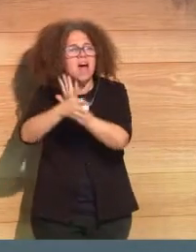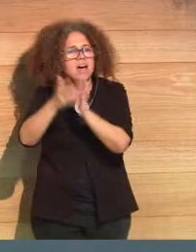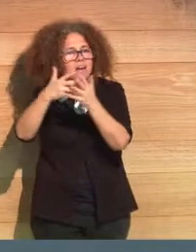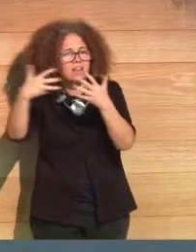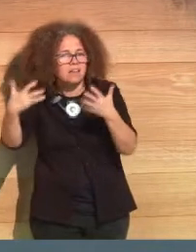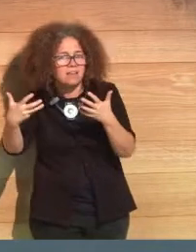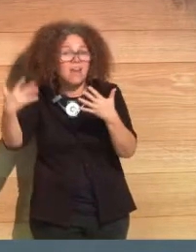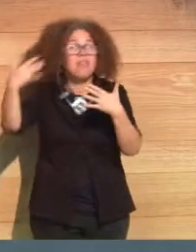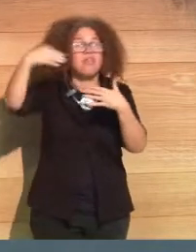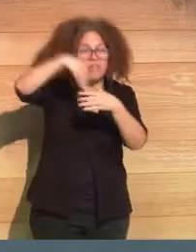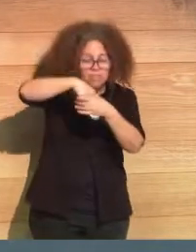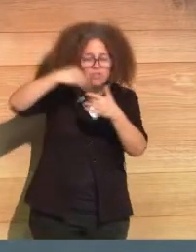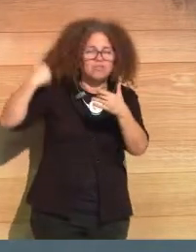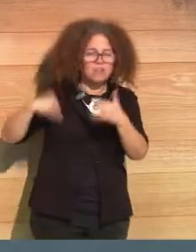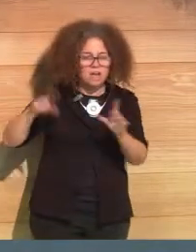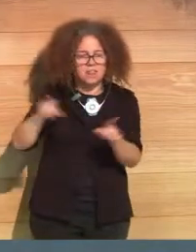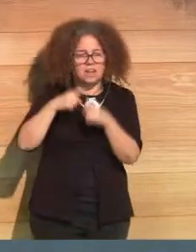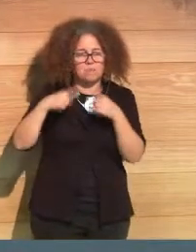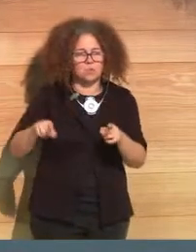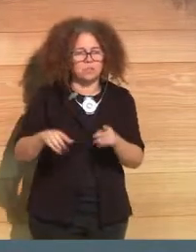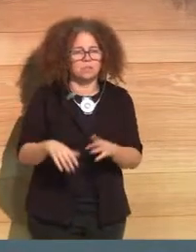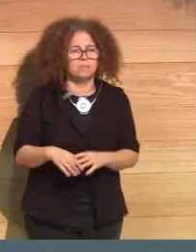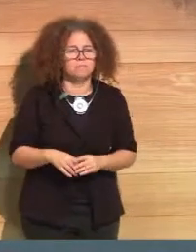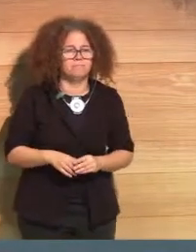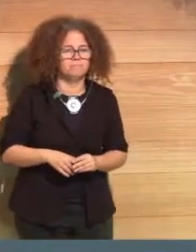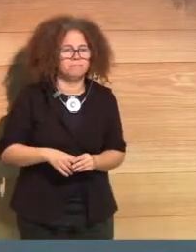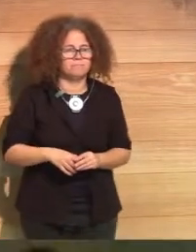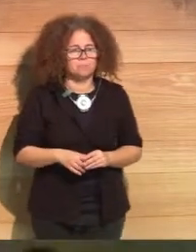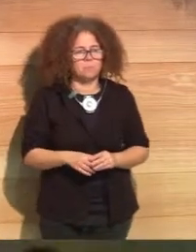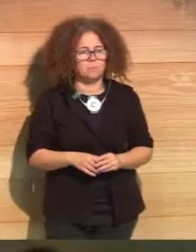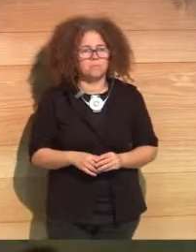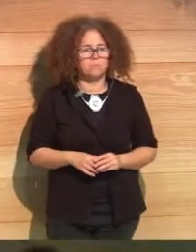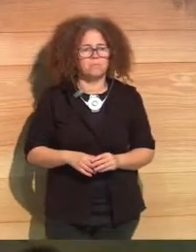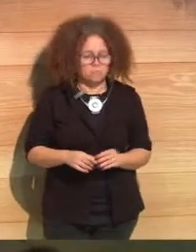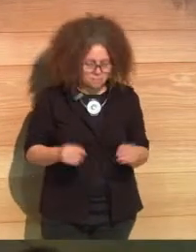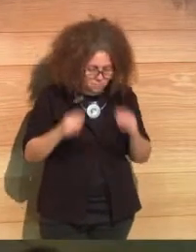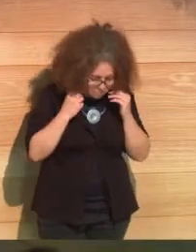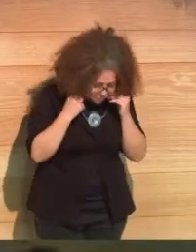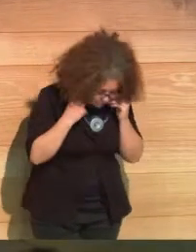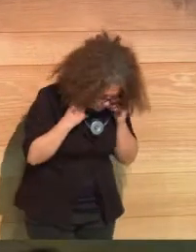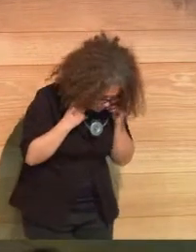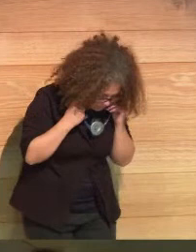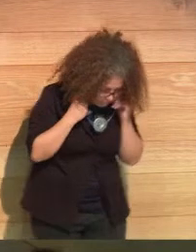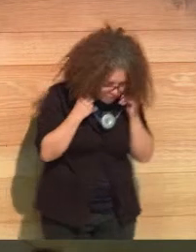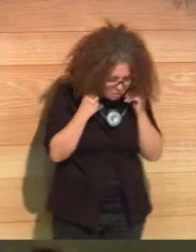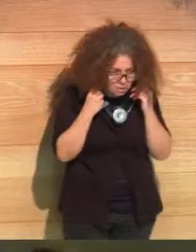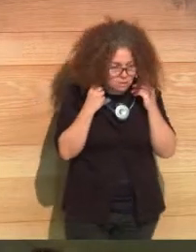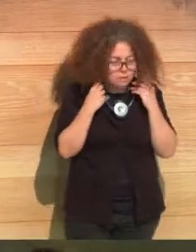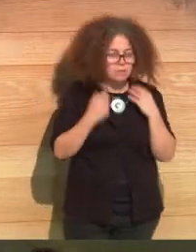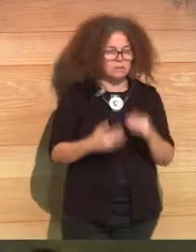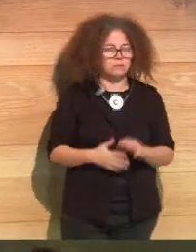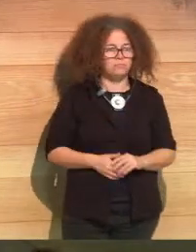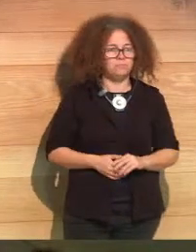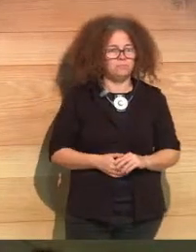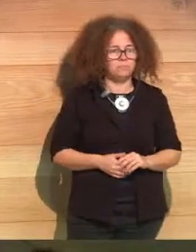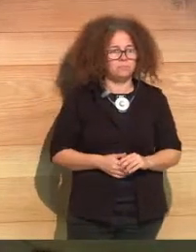think. So, creo que podemos seguir con I think that we can continue with Passage